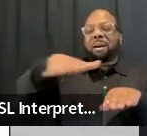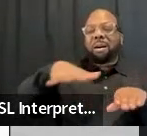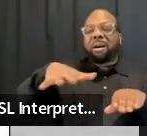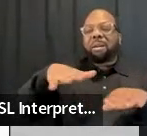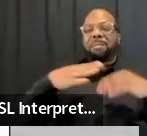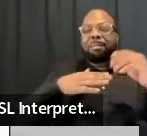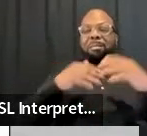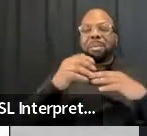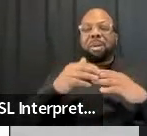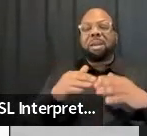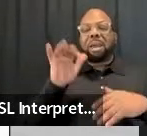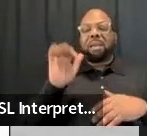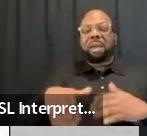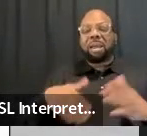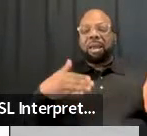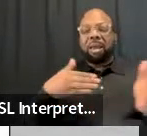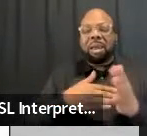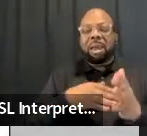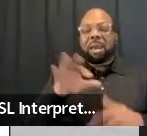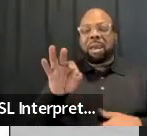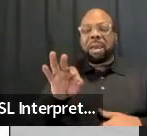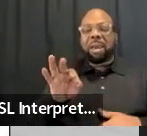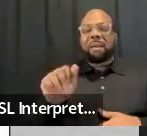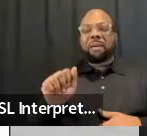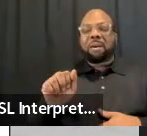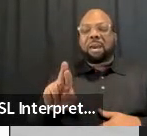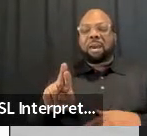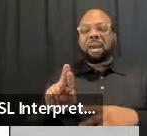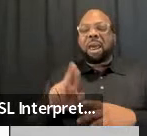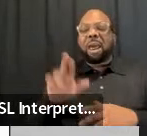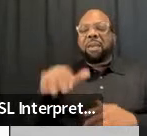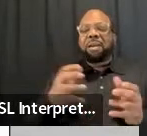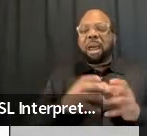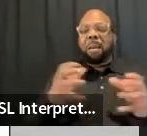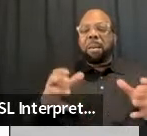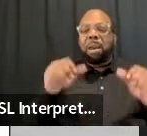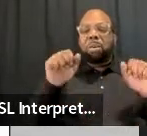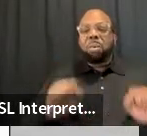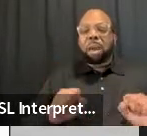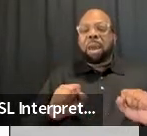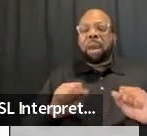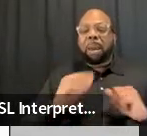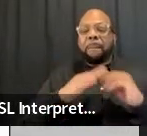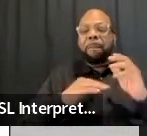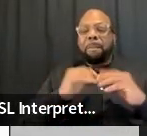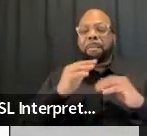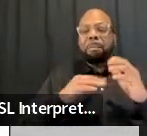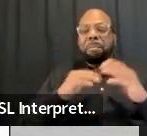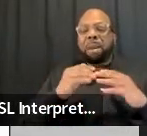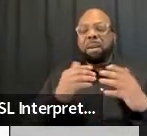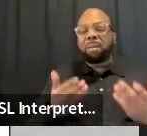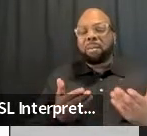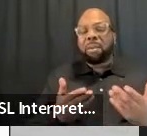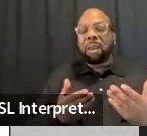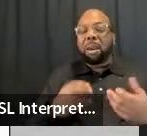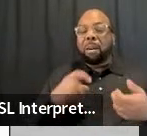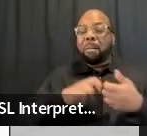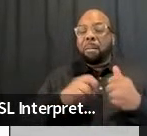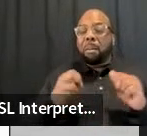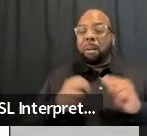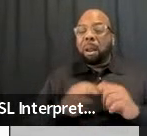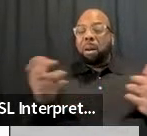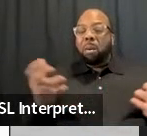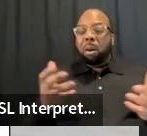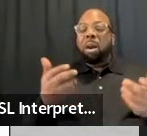your FAR, or the amount you are allowed to build. The issue then is that when trying to